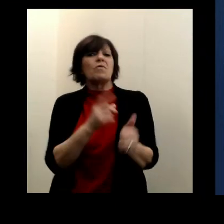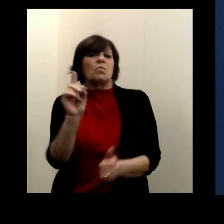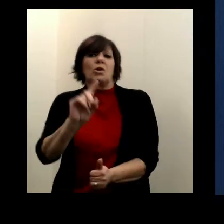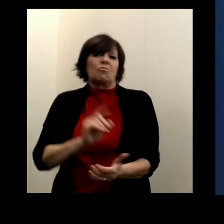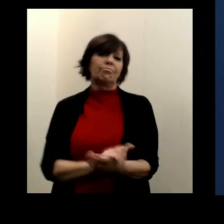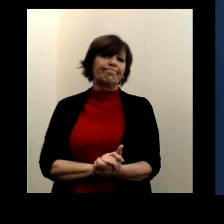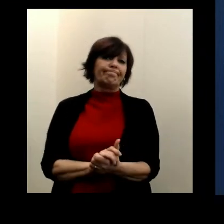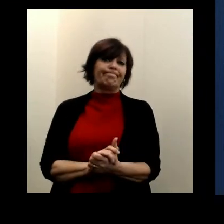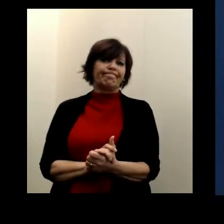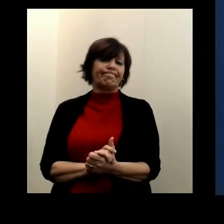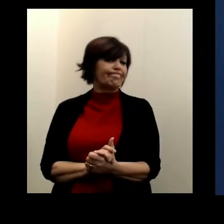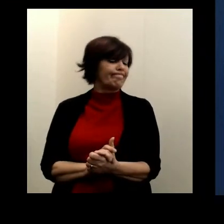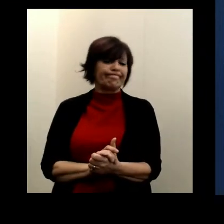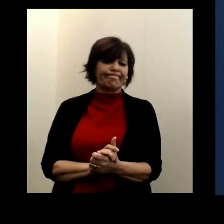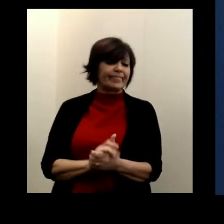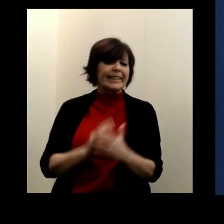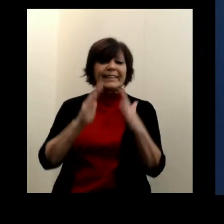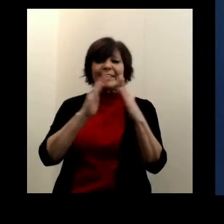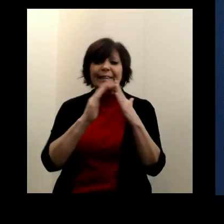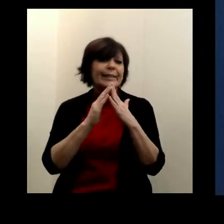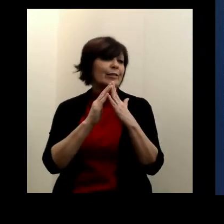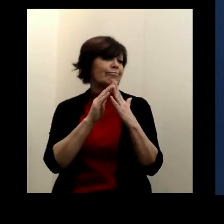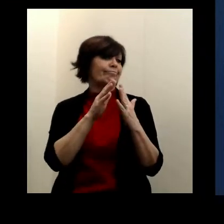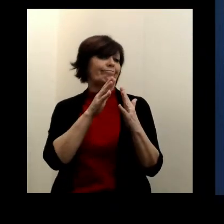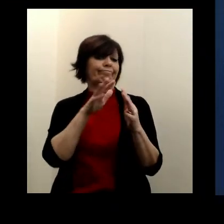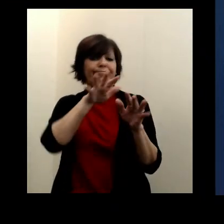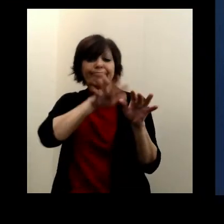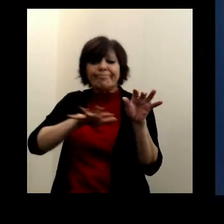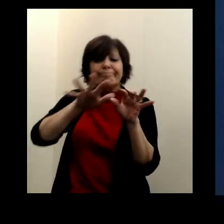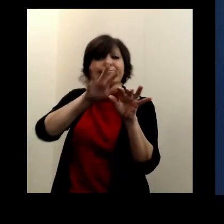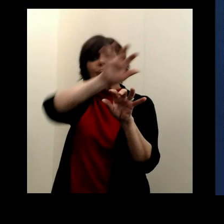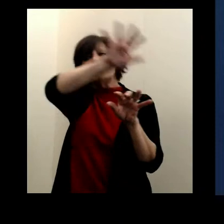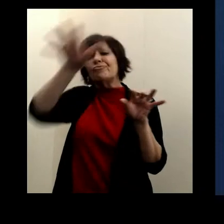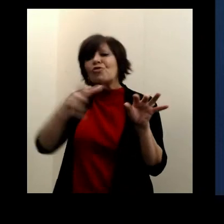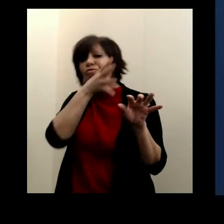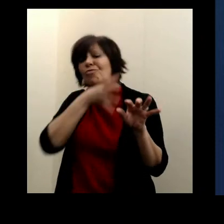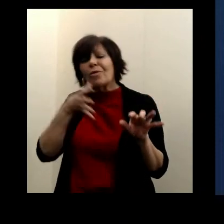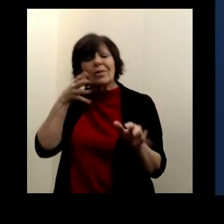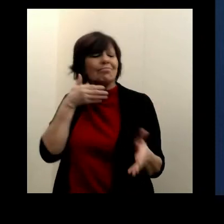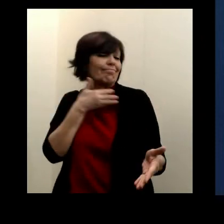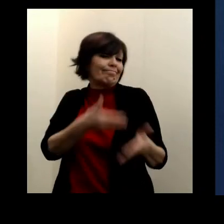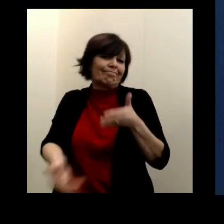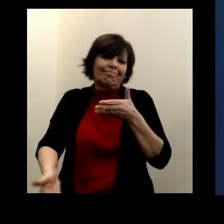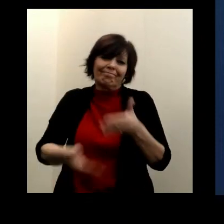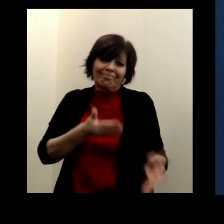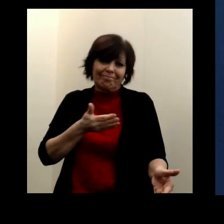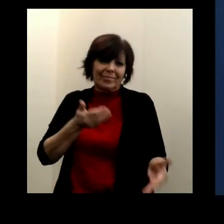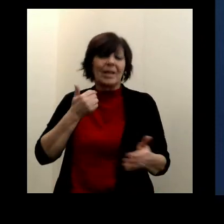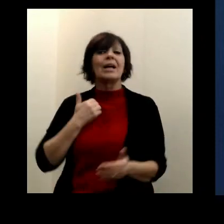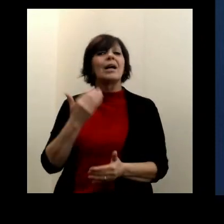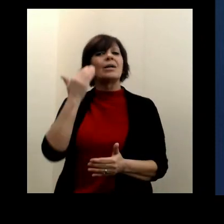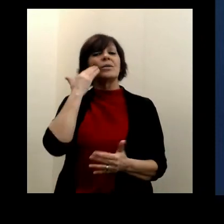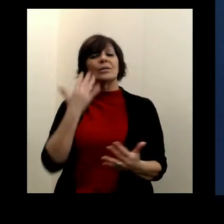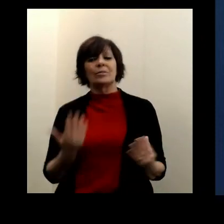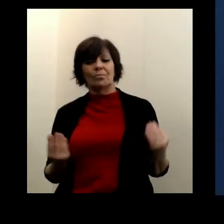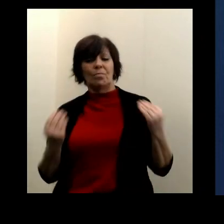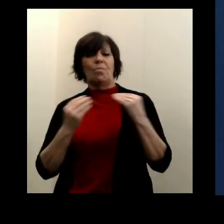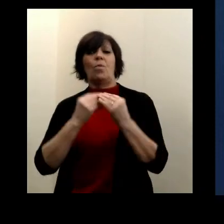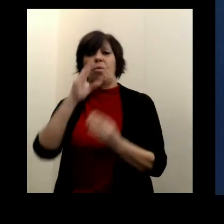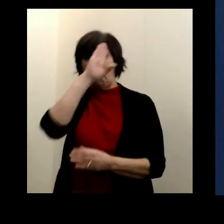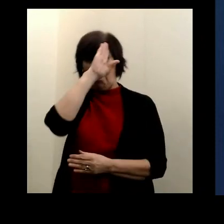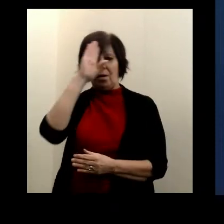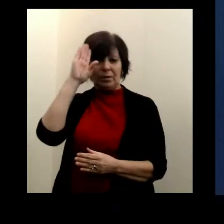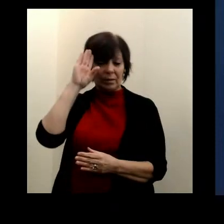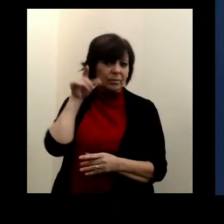about, urban, suburban, and rural, but the rural areas really seem to be getting hit hard. And I do know that there have been an increased number of hospitalizations